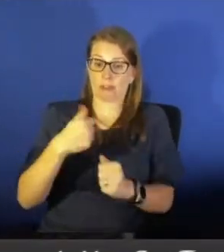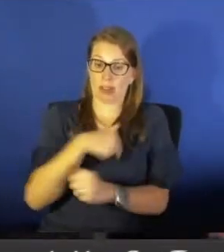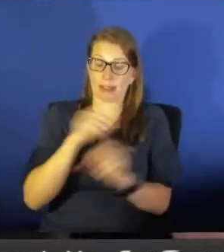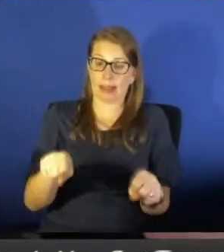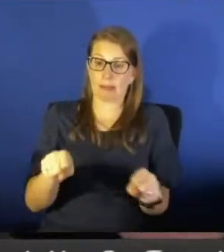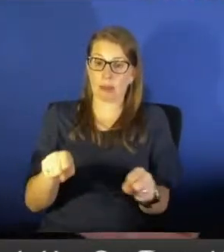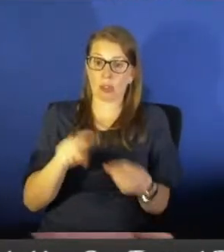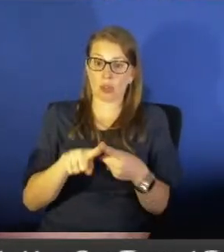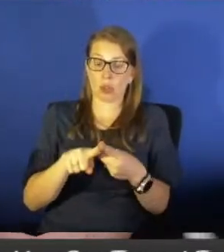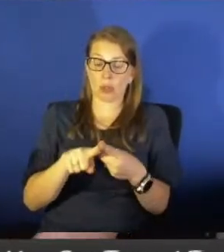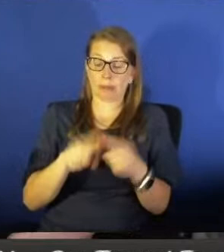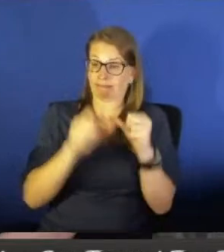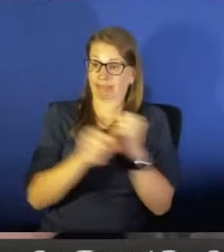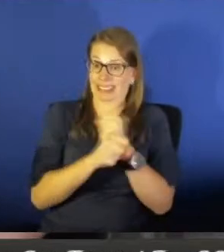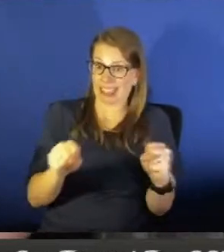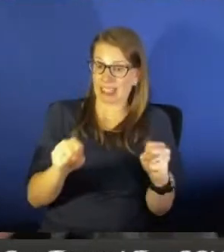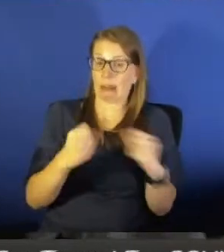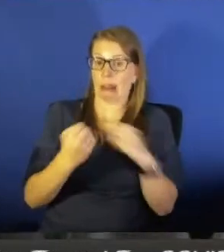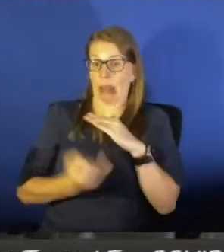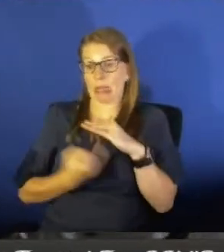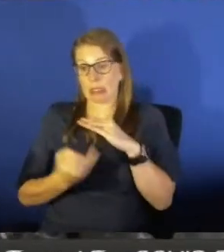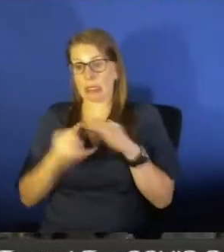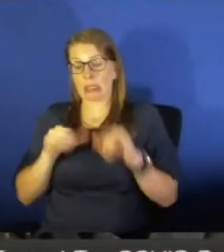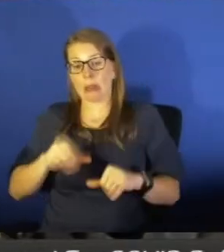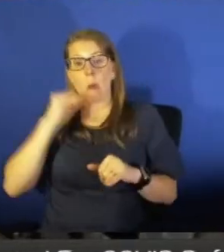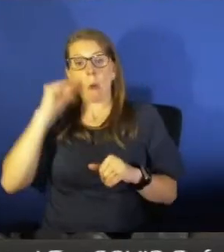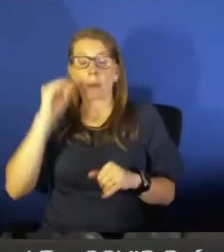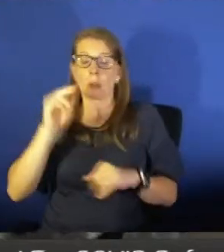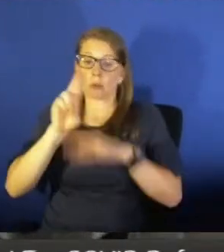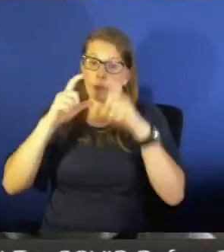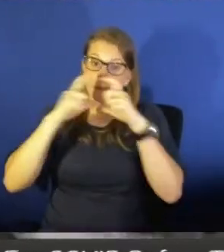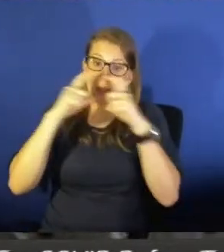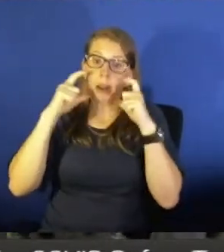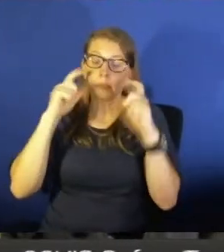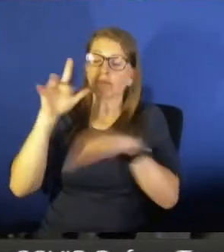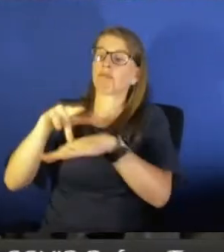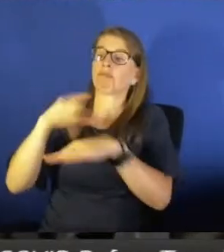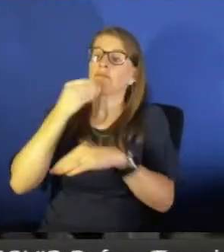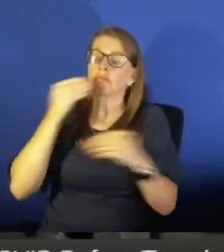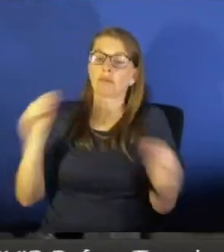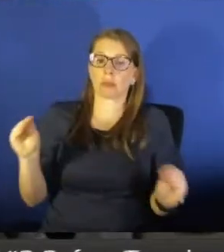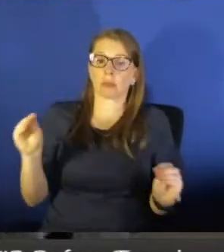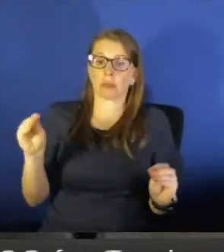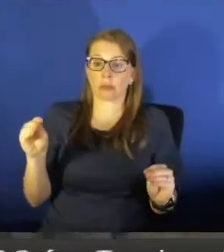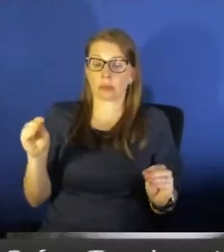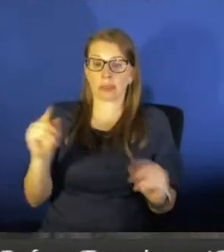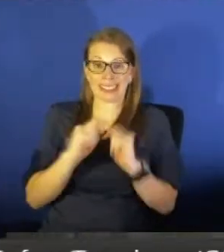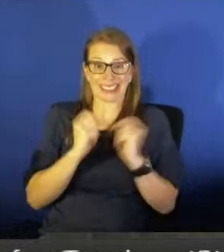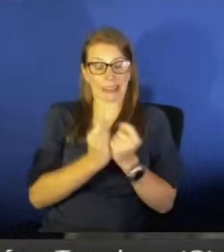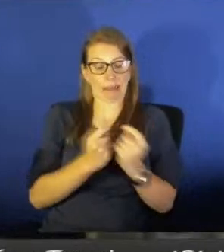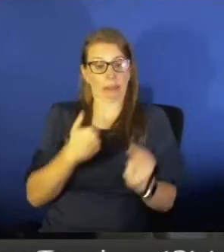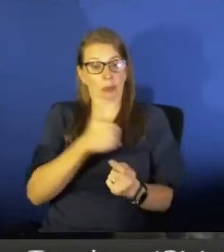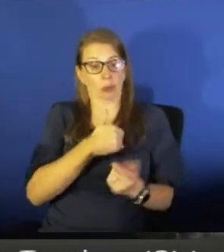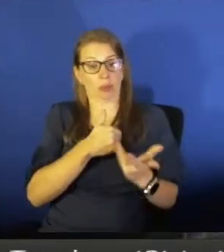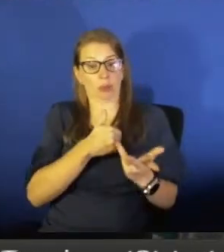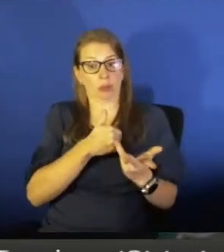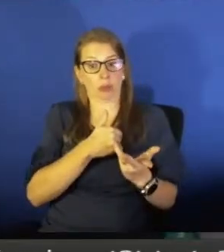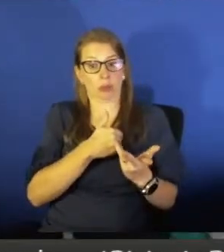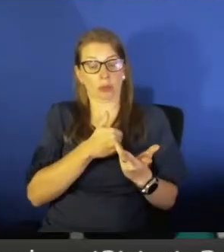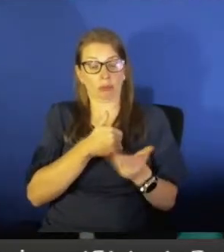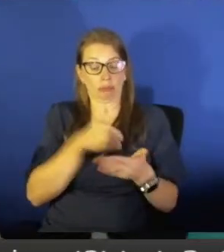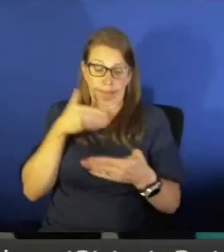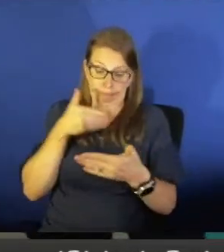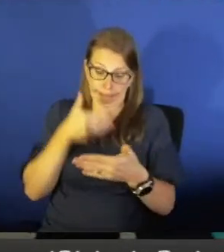stay safe and isolate and stay home and put our masks on to go to the grocery store, these team members you see here were right up front, close